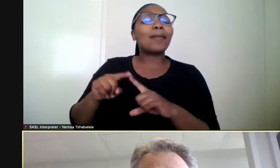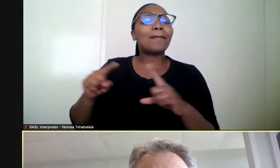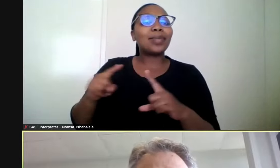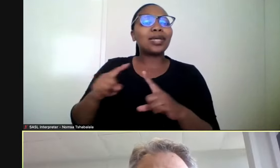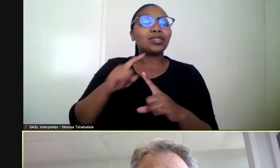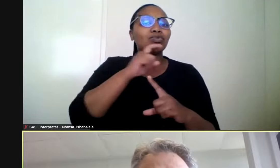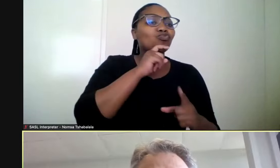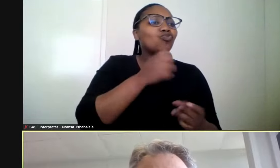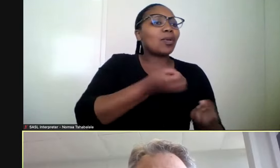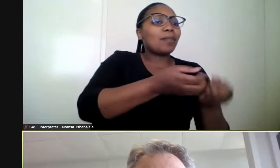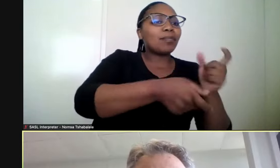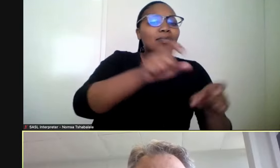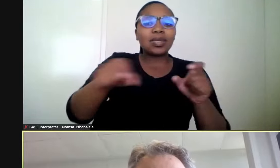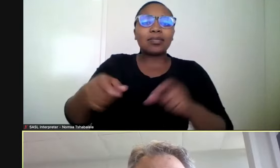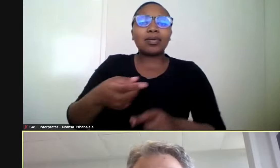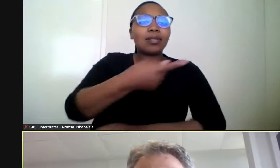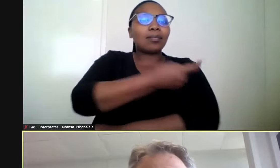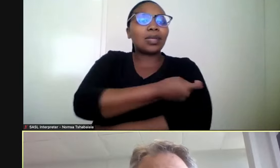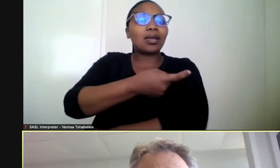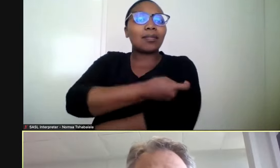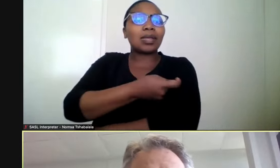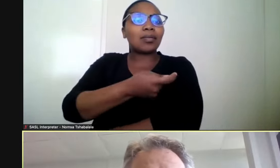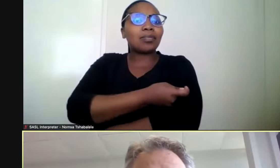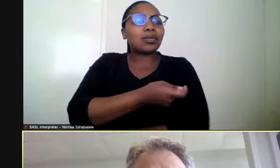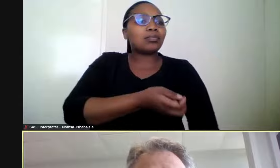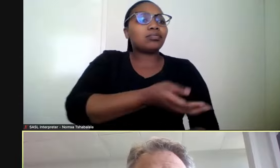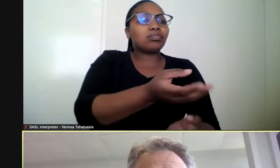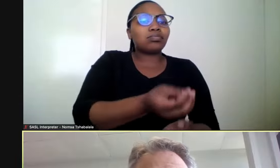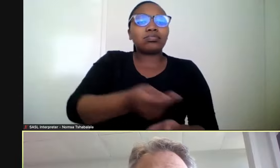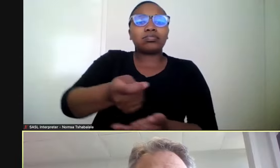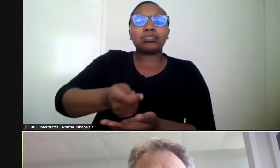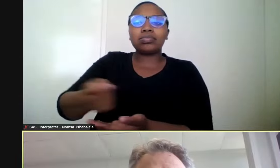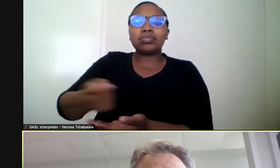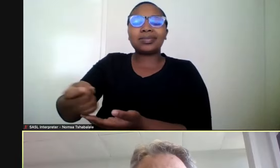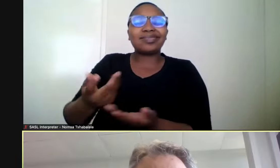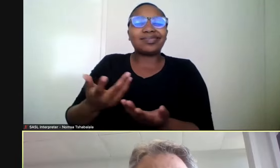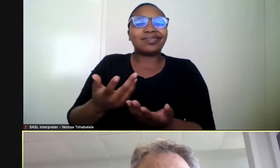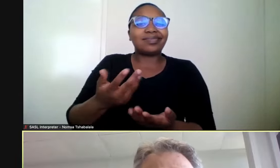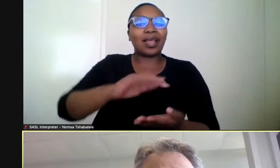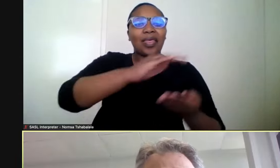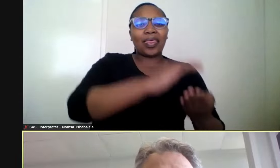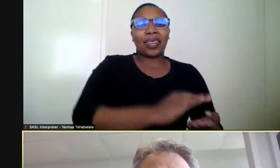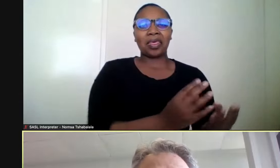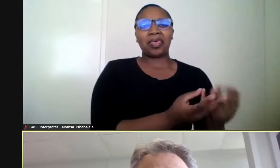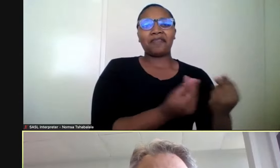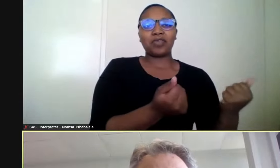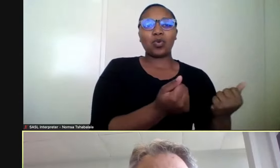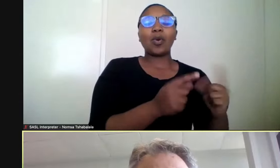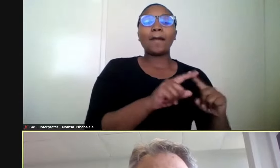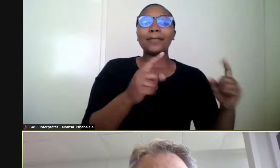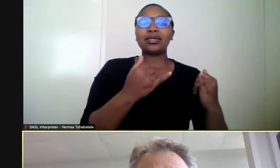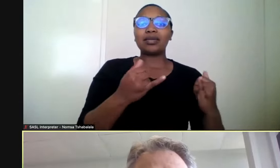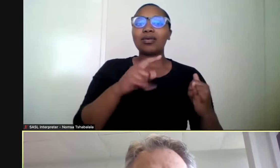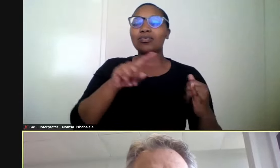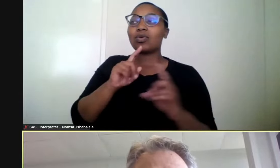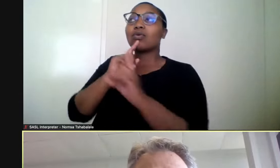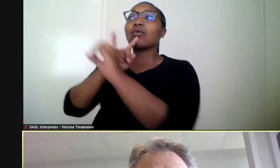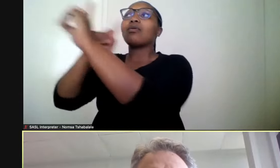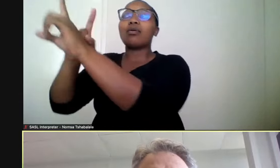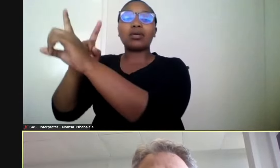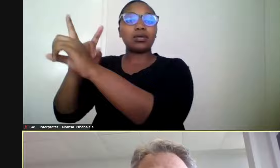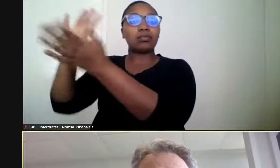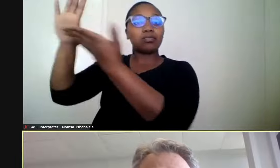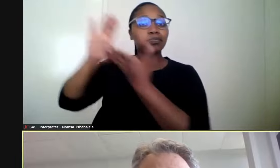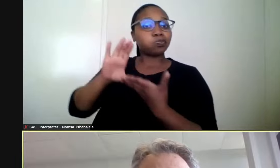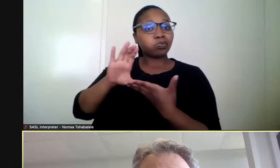have been deferring our deliveries, not decreasing our orders, but just deferring our